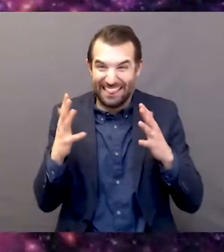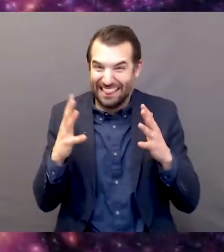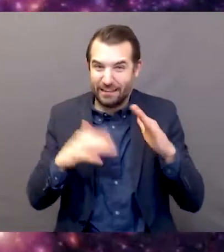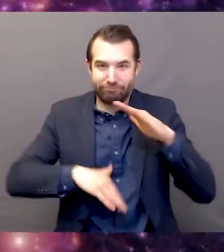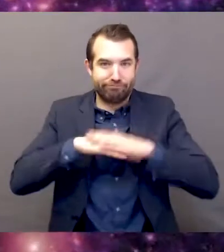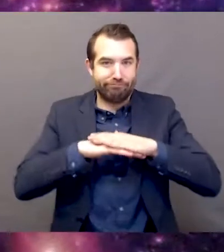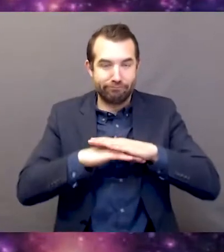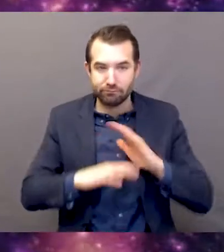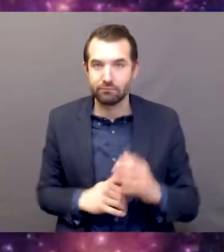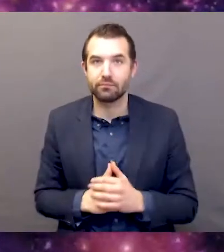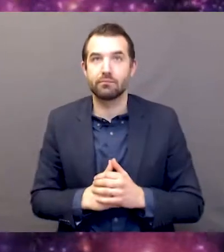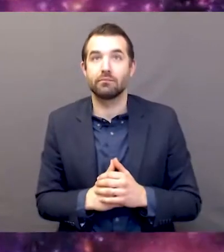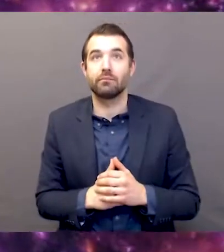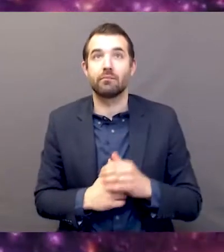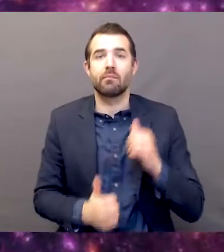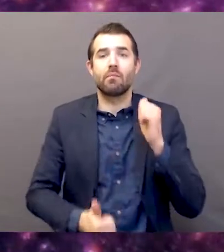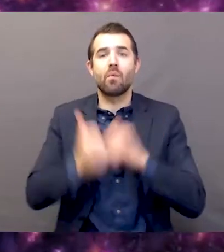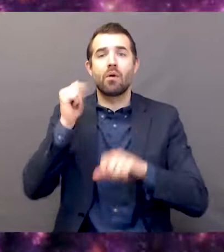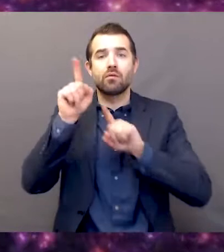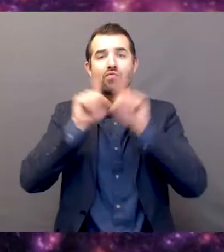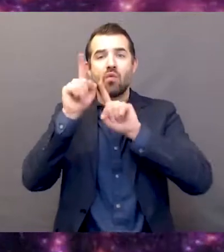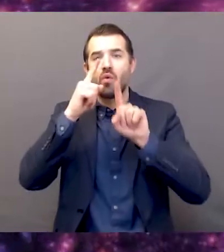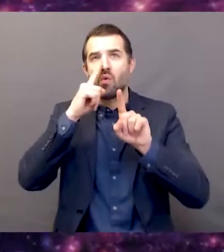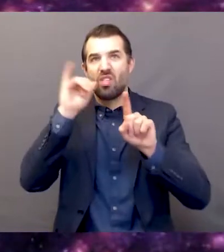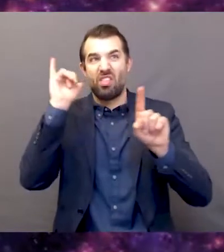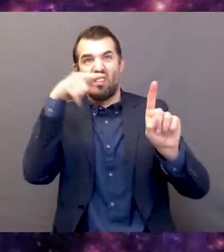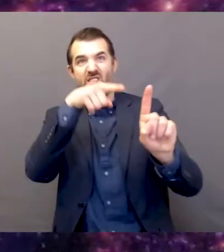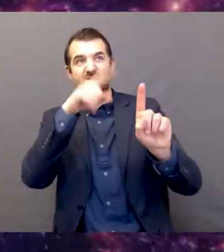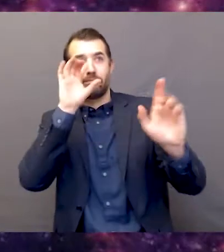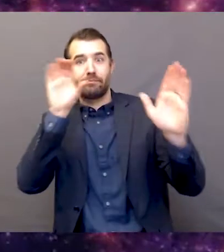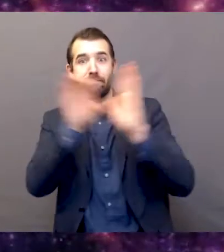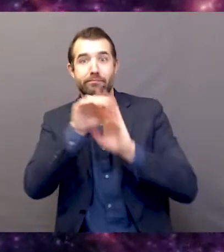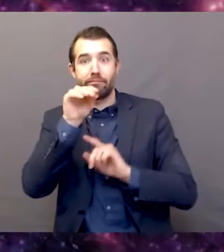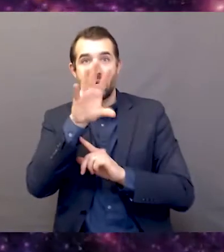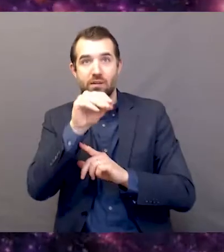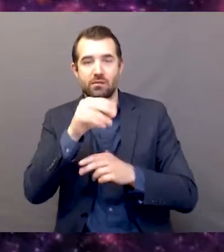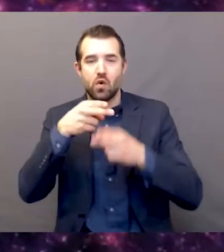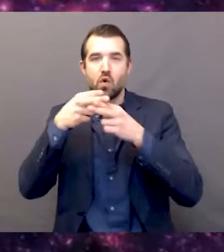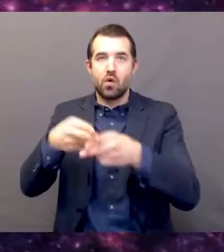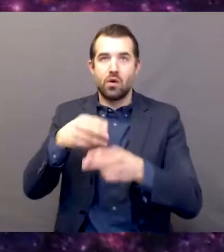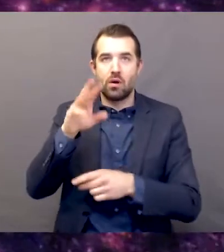Most clusters in the universe are relaxed. They look like this system over here called the Bell 85.